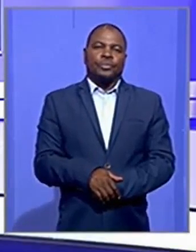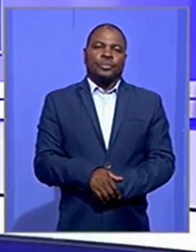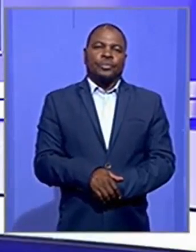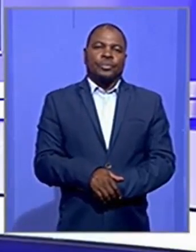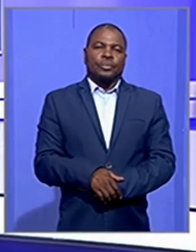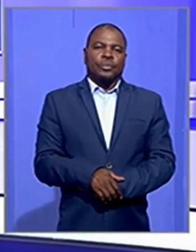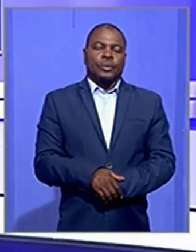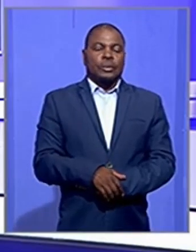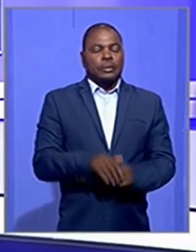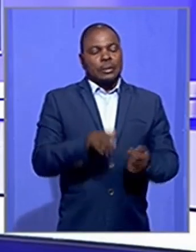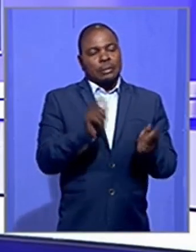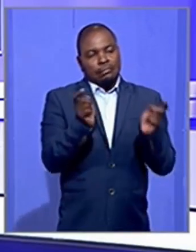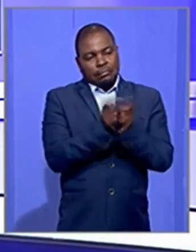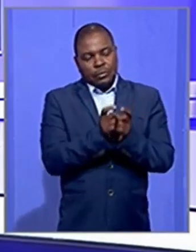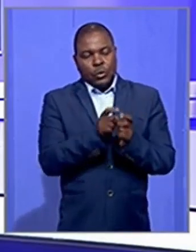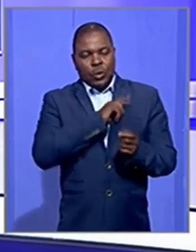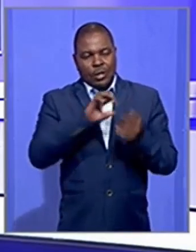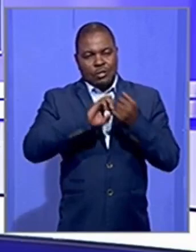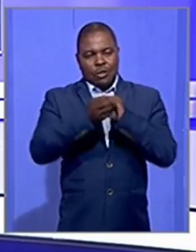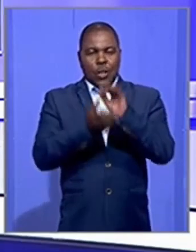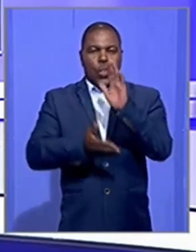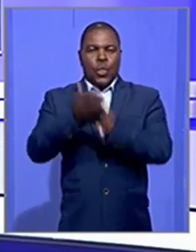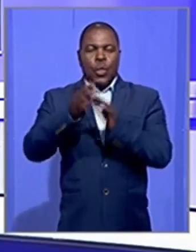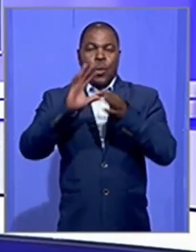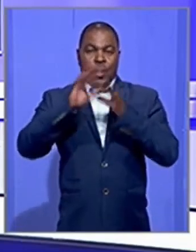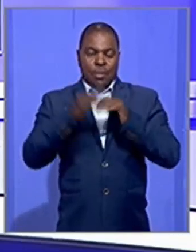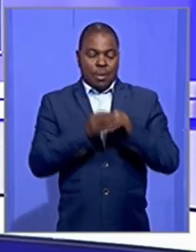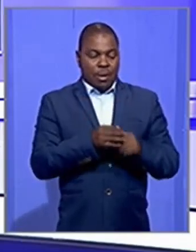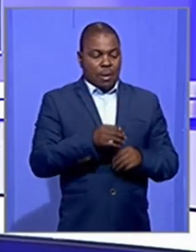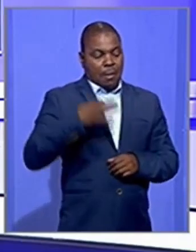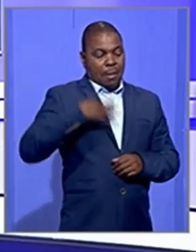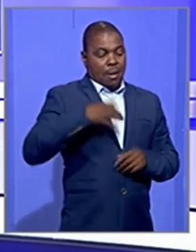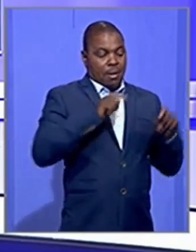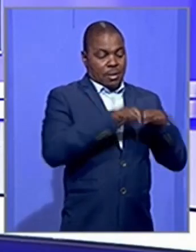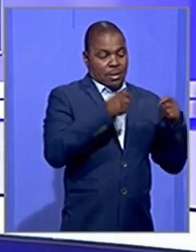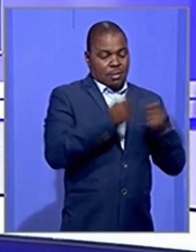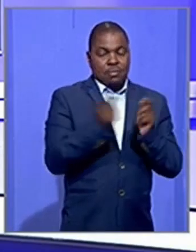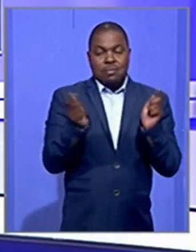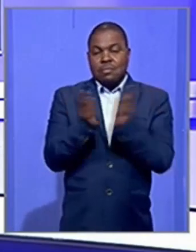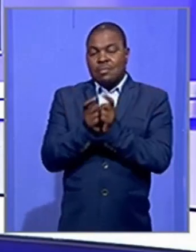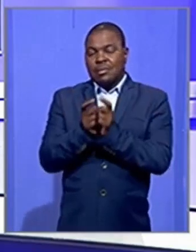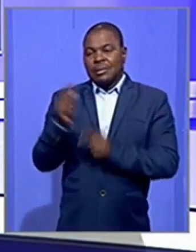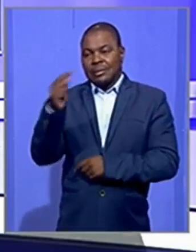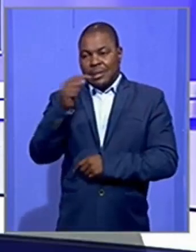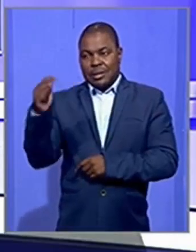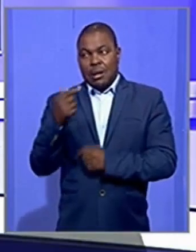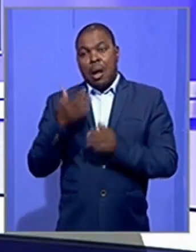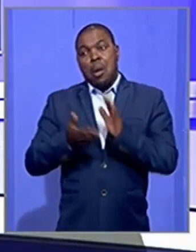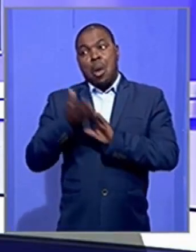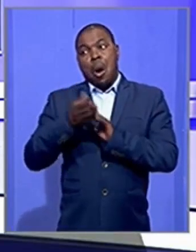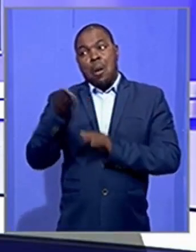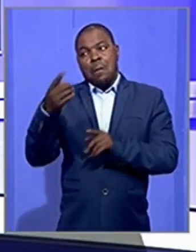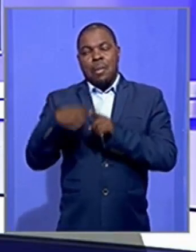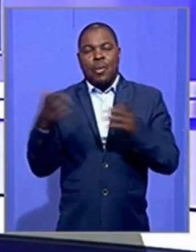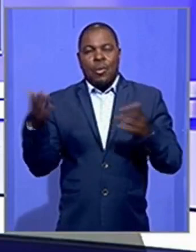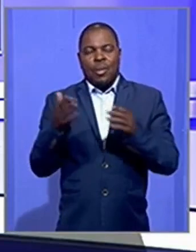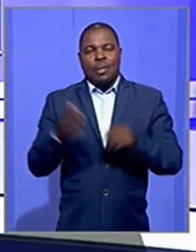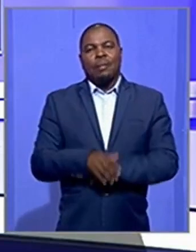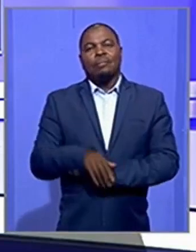Motshameko wa go qualifela di Olimpiki gareng ga banyana le Tanzania o tsweletse ga jana kwa lebaleng la Mbombela kwa